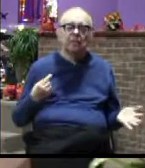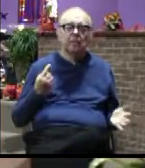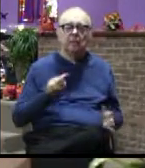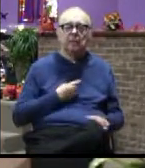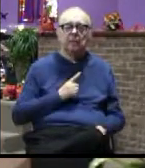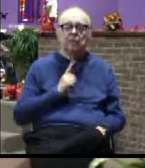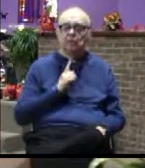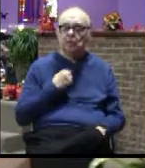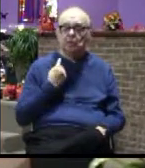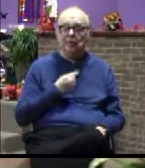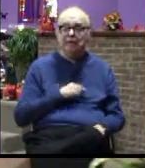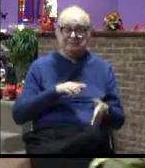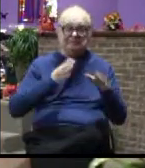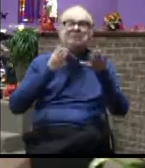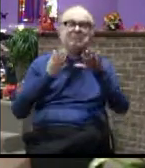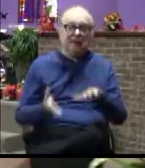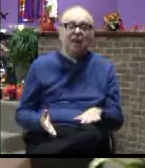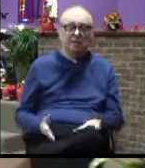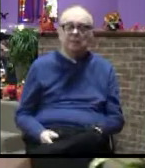We were dead.